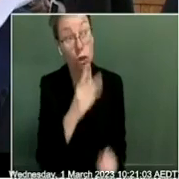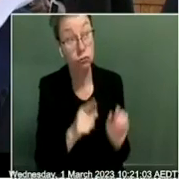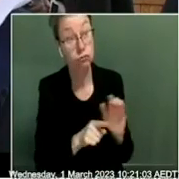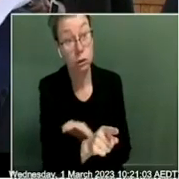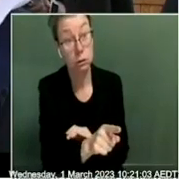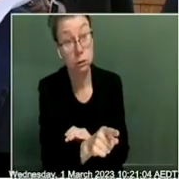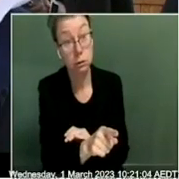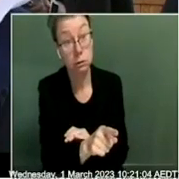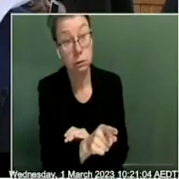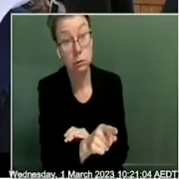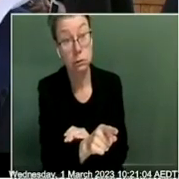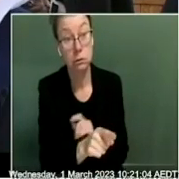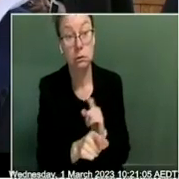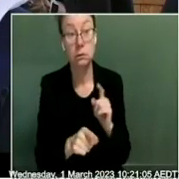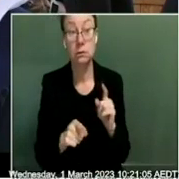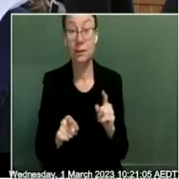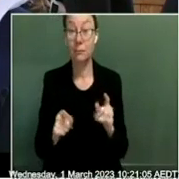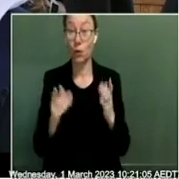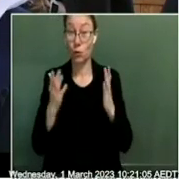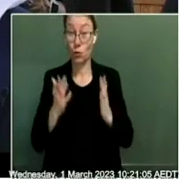lock babies in cells?